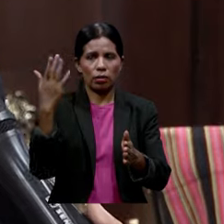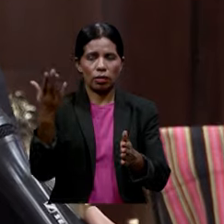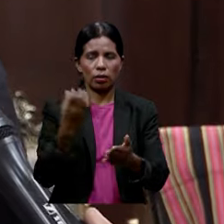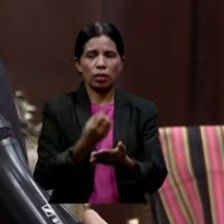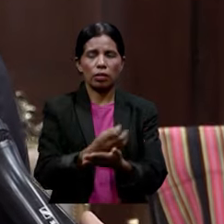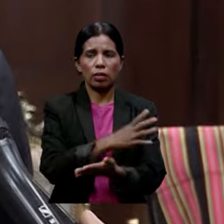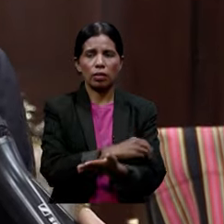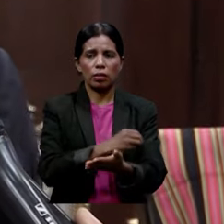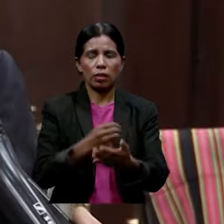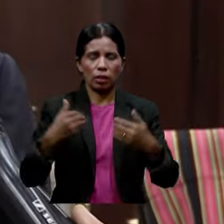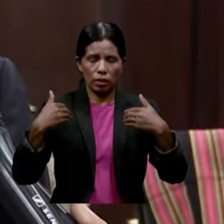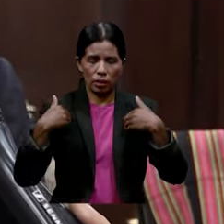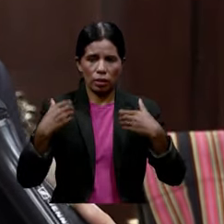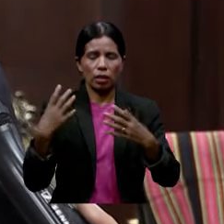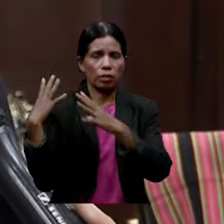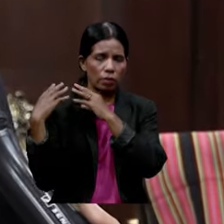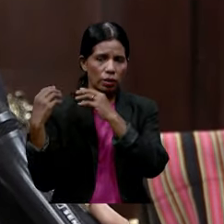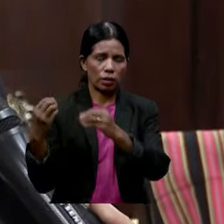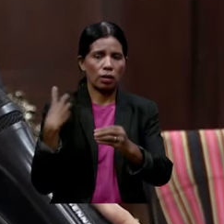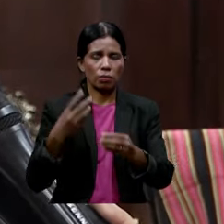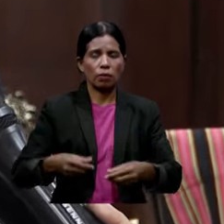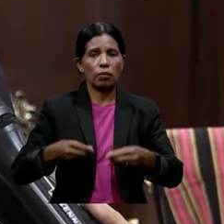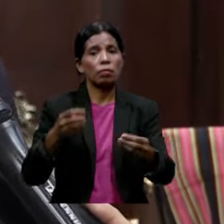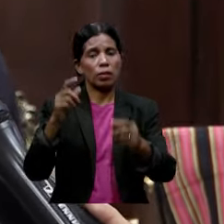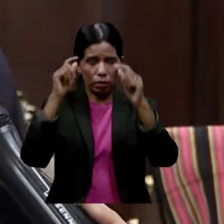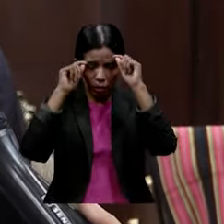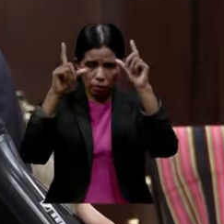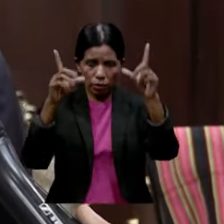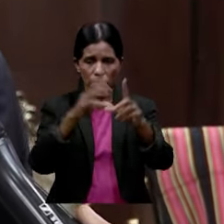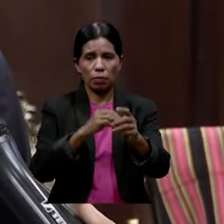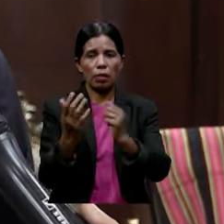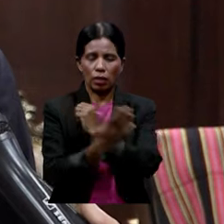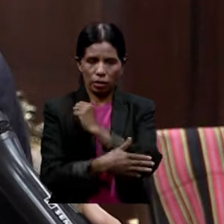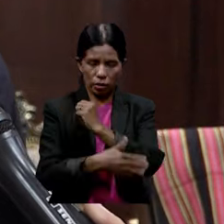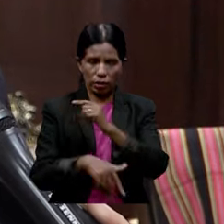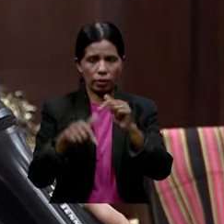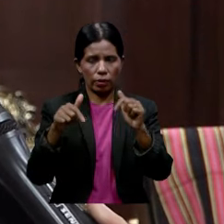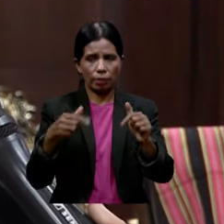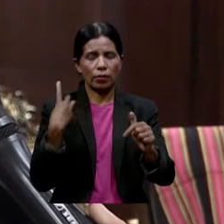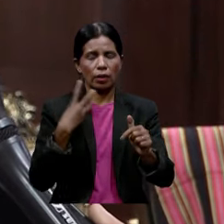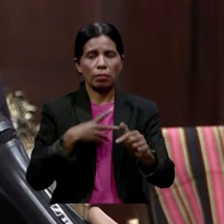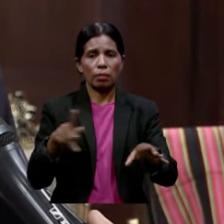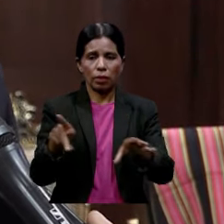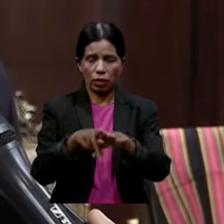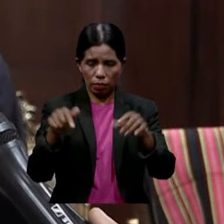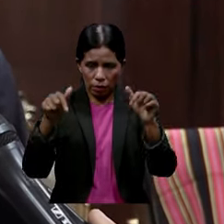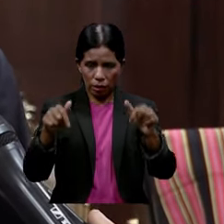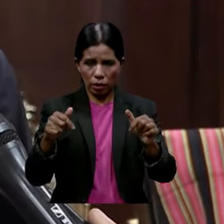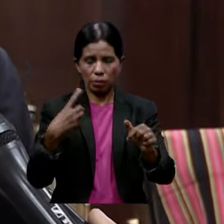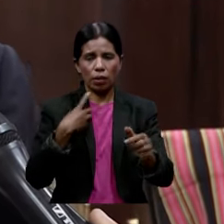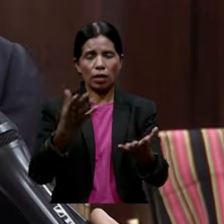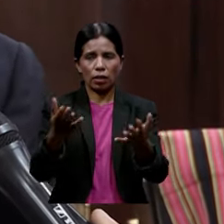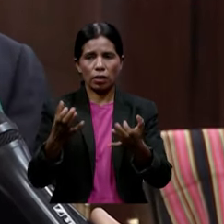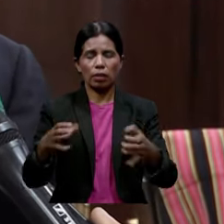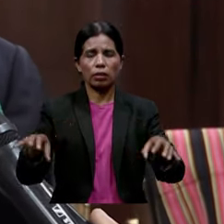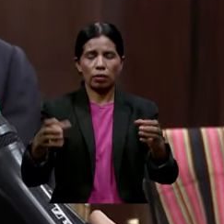aspiration that the leadership of East Timor is having for their country. Our presence here is a commitment, and we're going to be